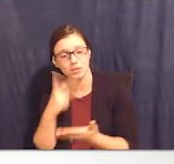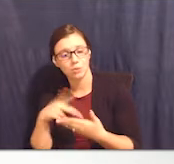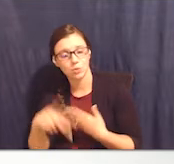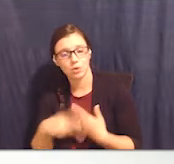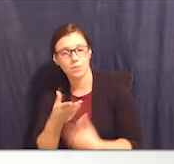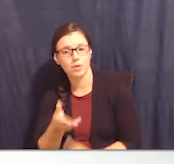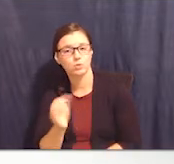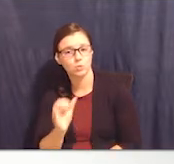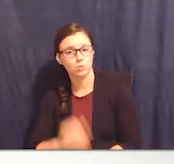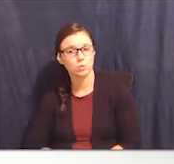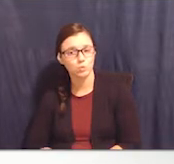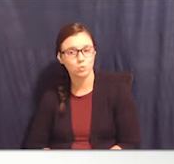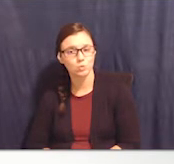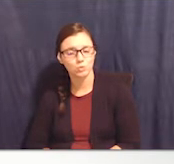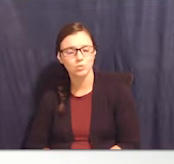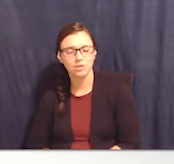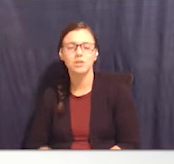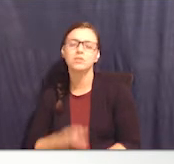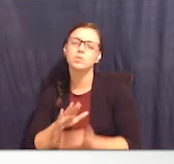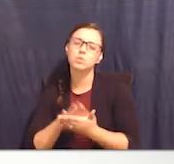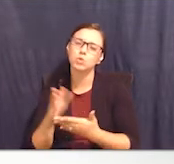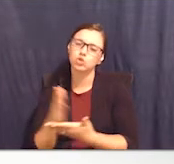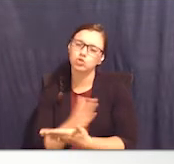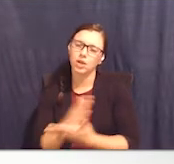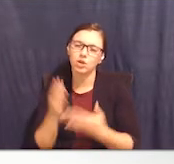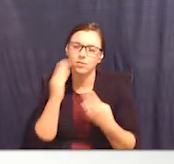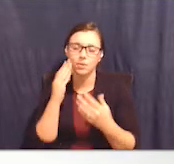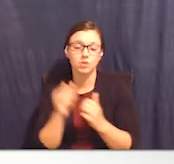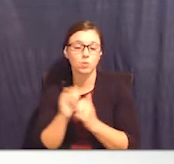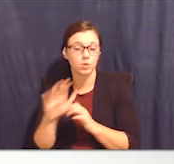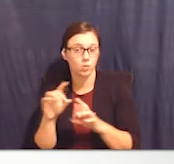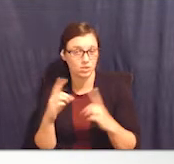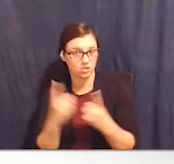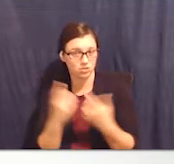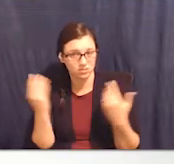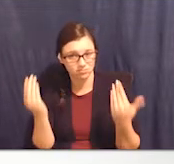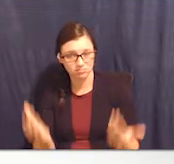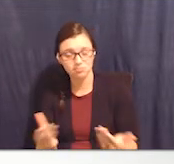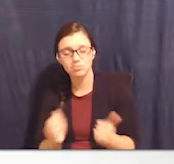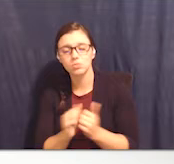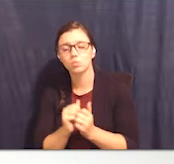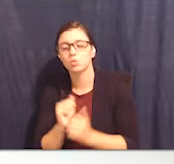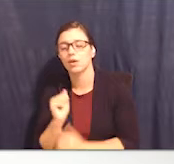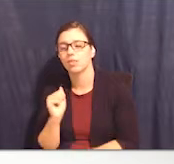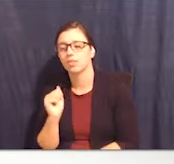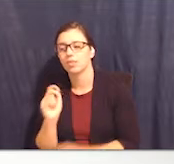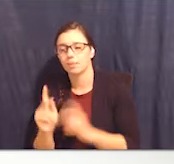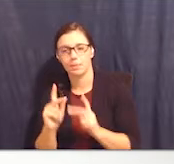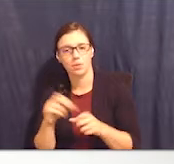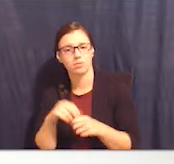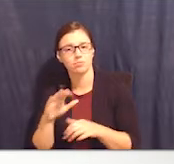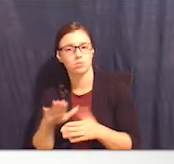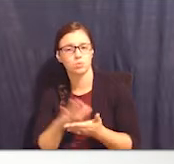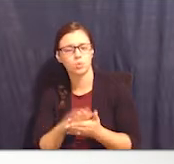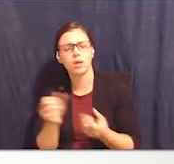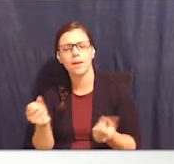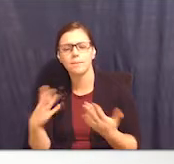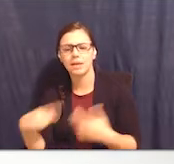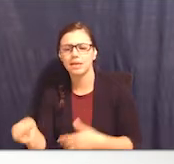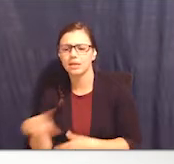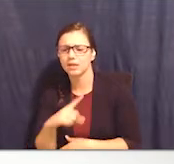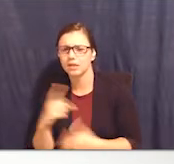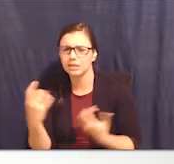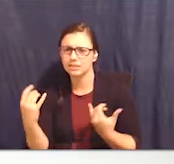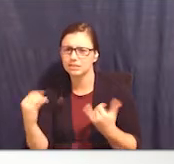students. So it is on our website. The club applications are up on our website now,